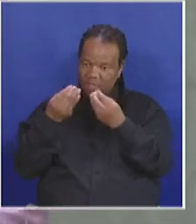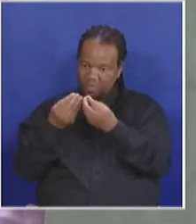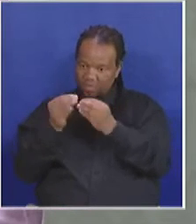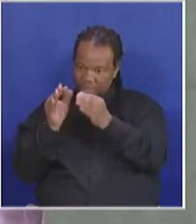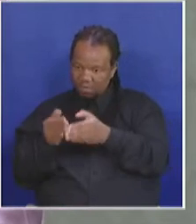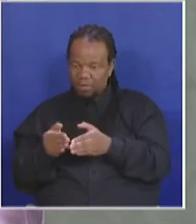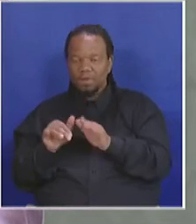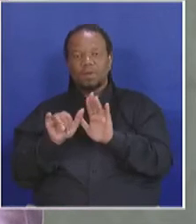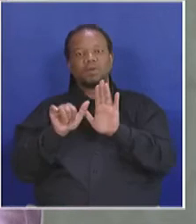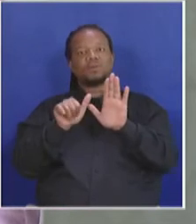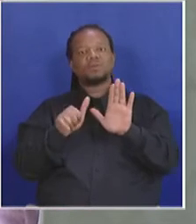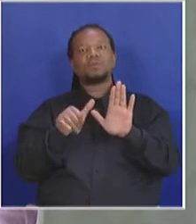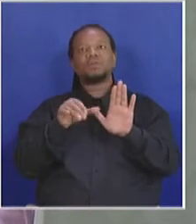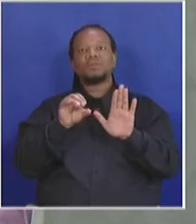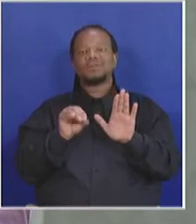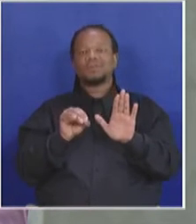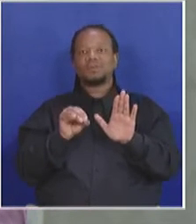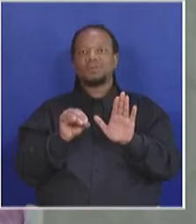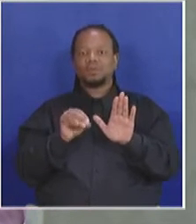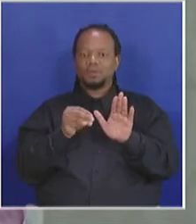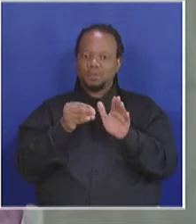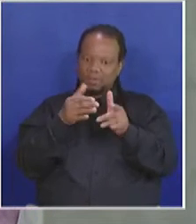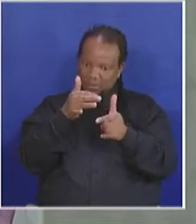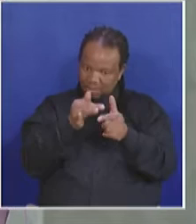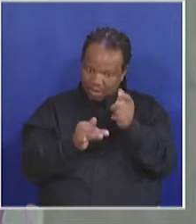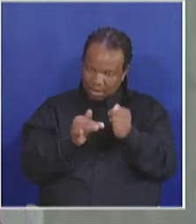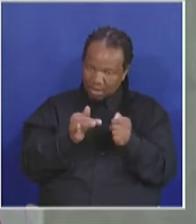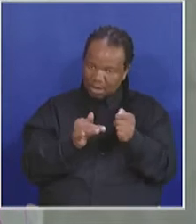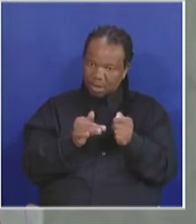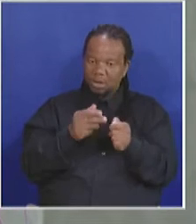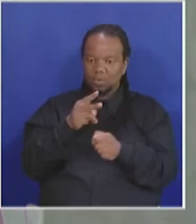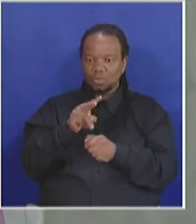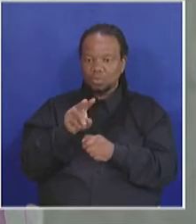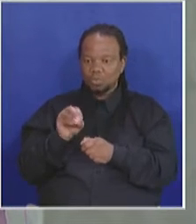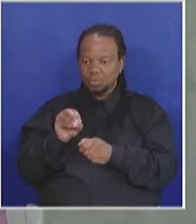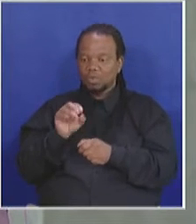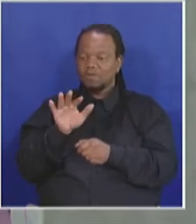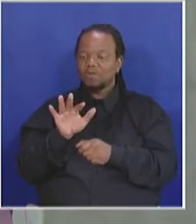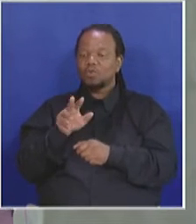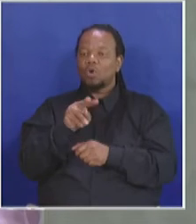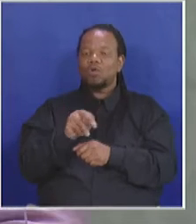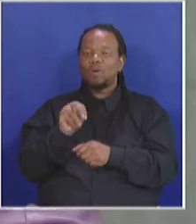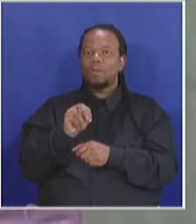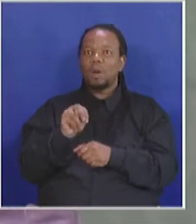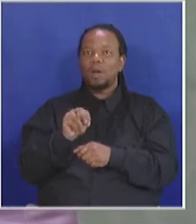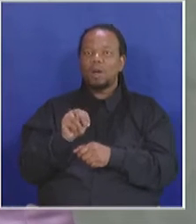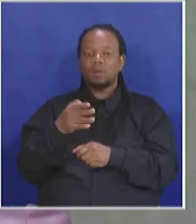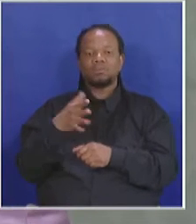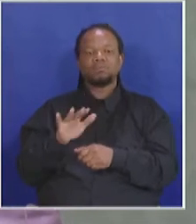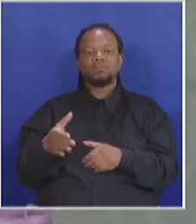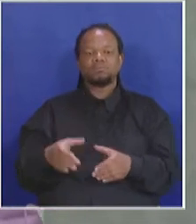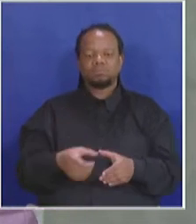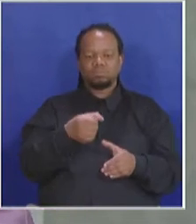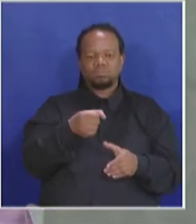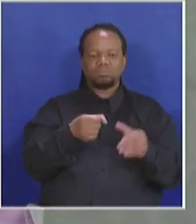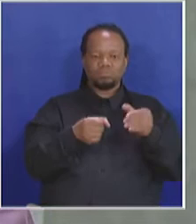60 Holstein cattle will be delivered to the farm by the end of November 2015. And milk produced at the dairy is now being sold